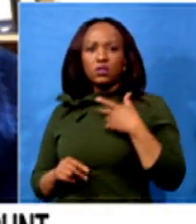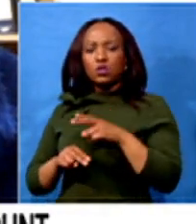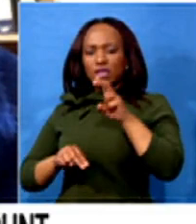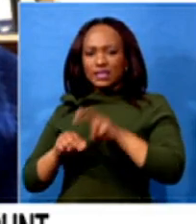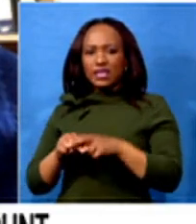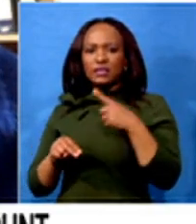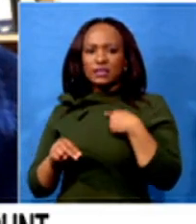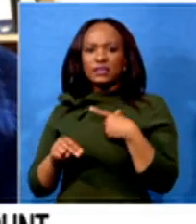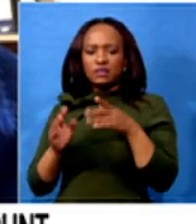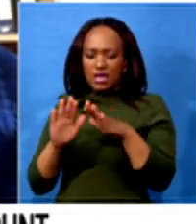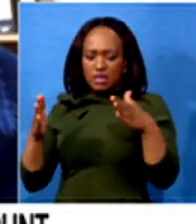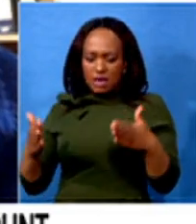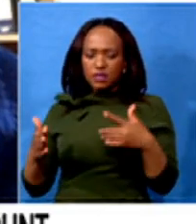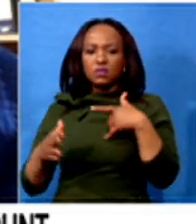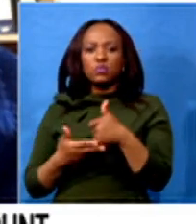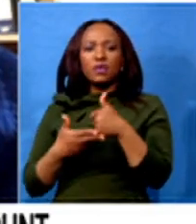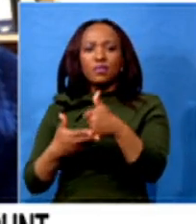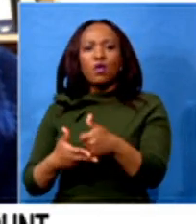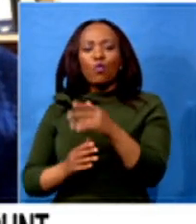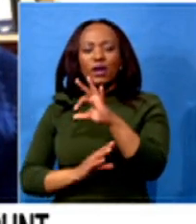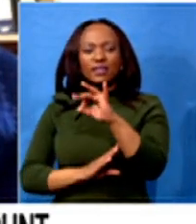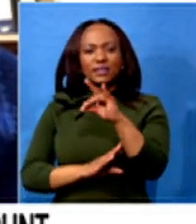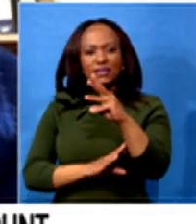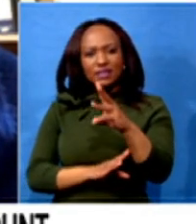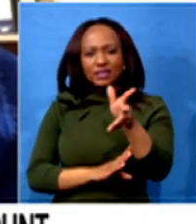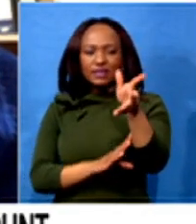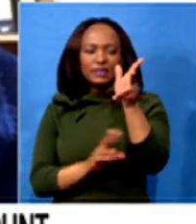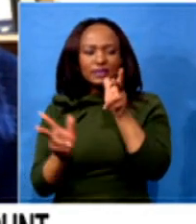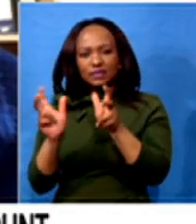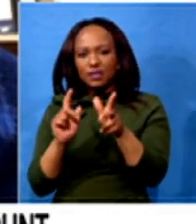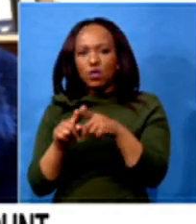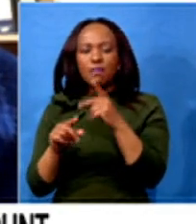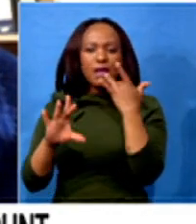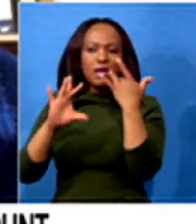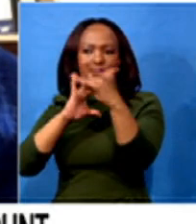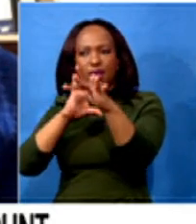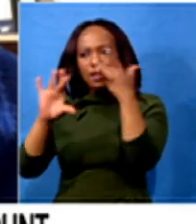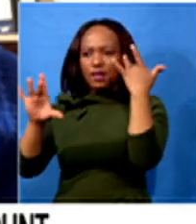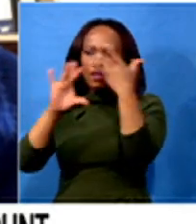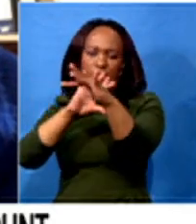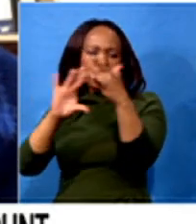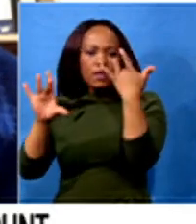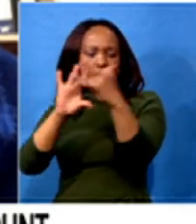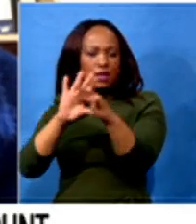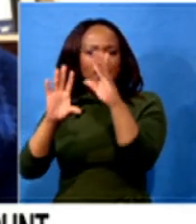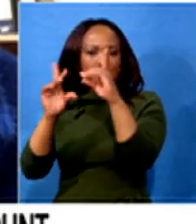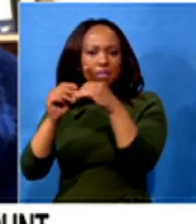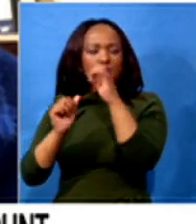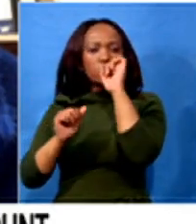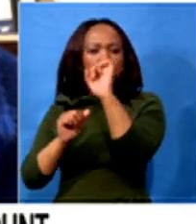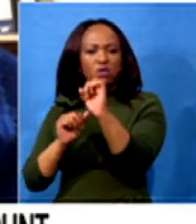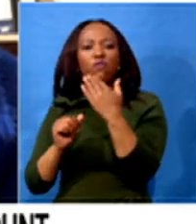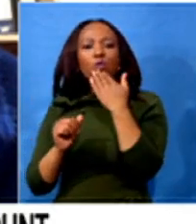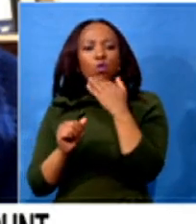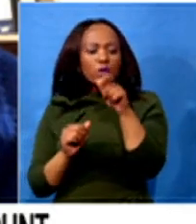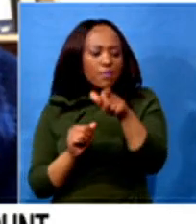and man a desk there, because on a daily basis, I send emails to your department of people